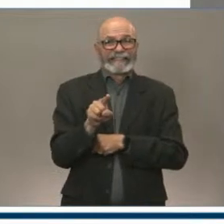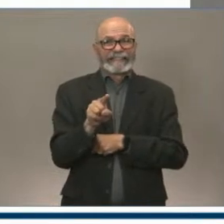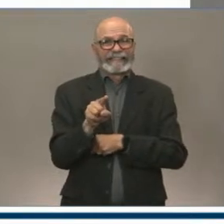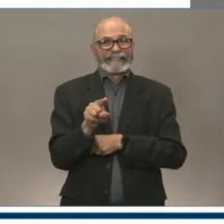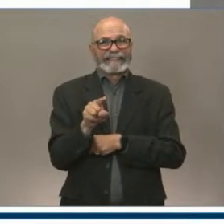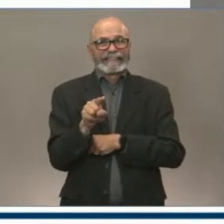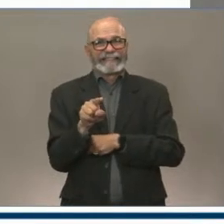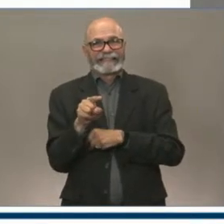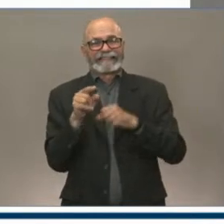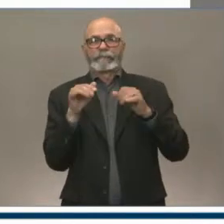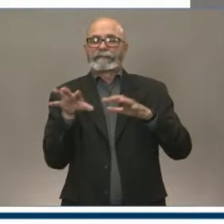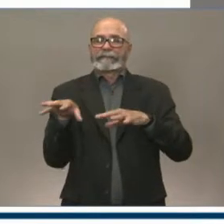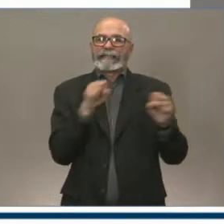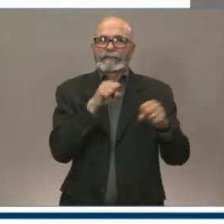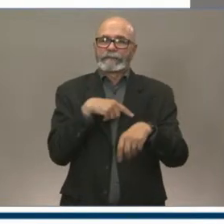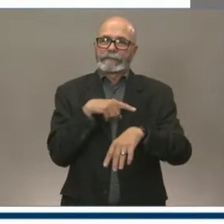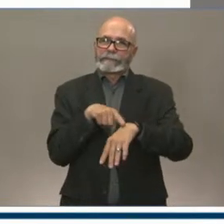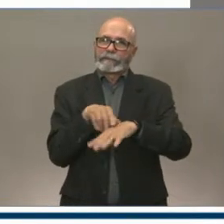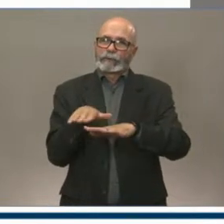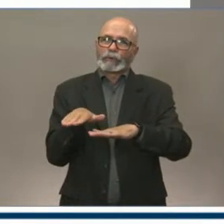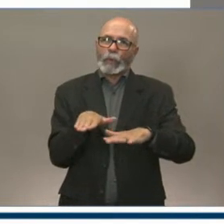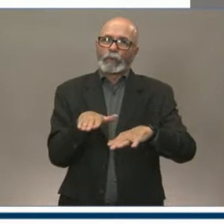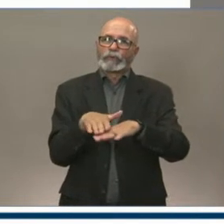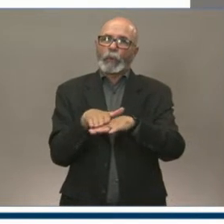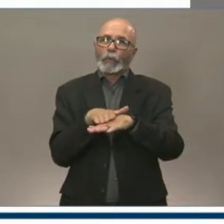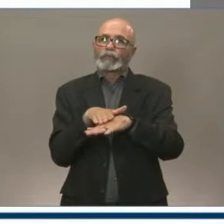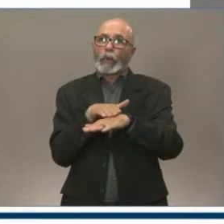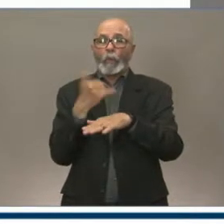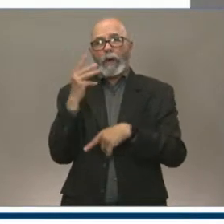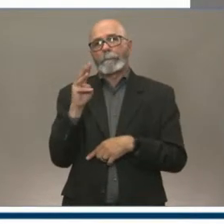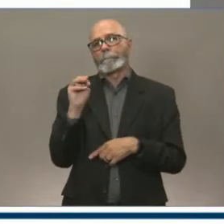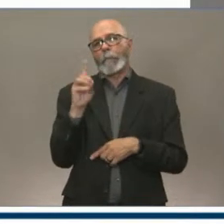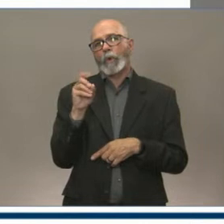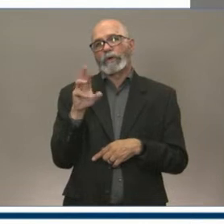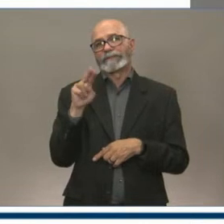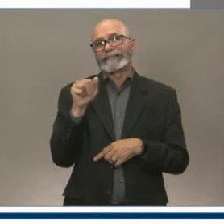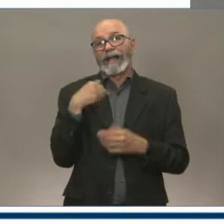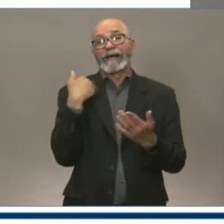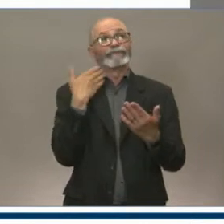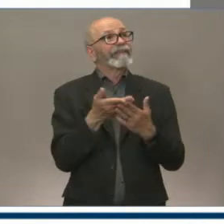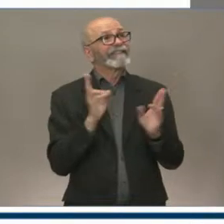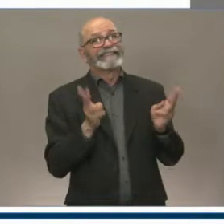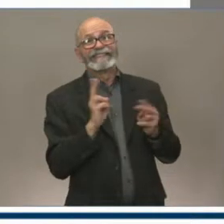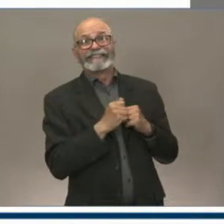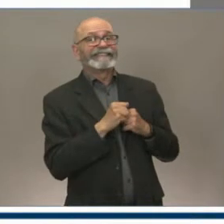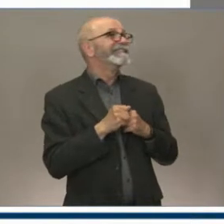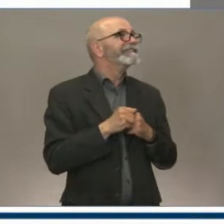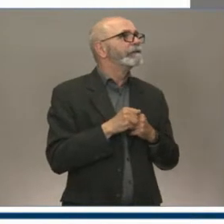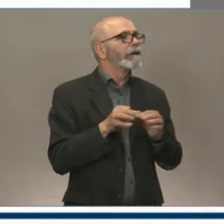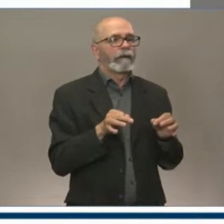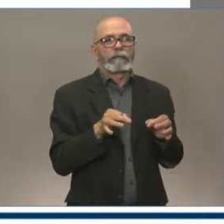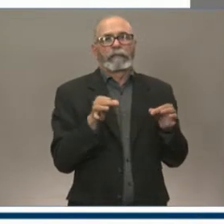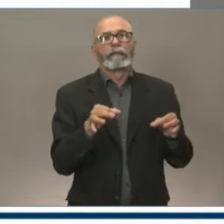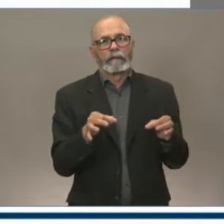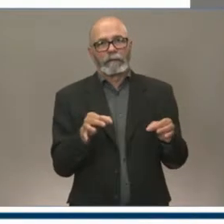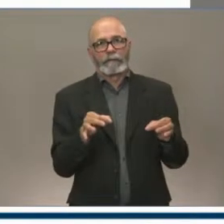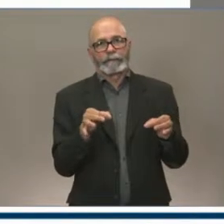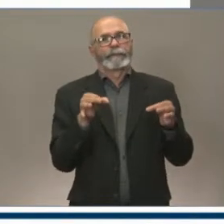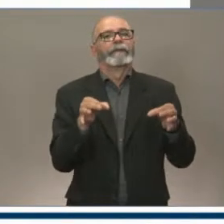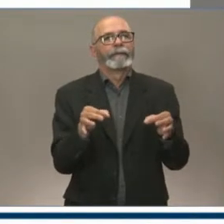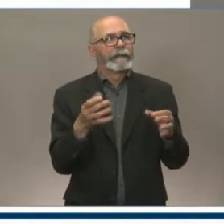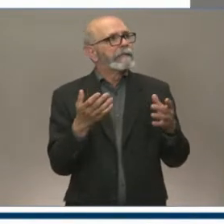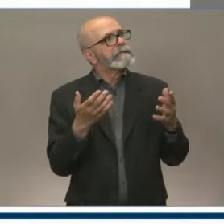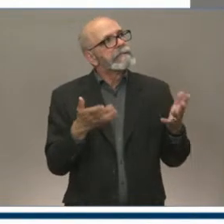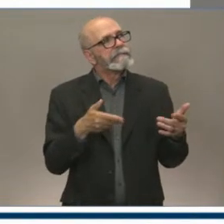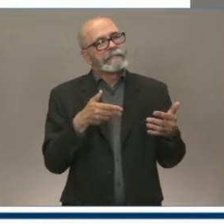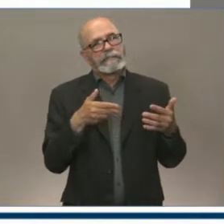expecting has been delayed. So we have a little less capacity than we wanted to. And there's been some, we've had to